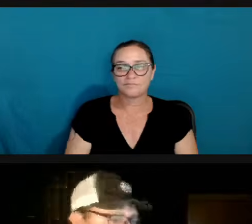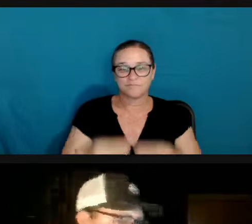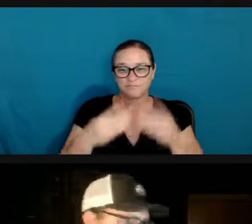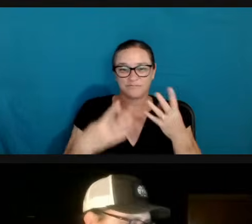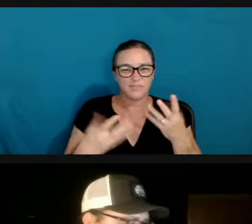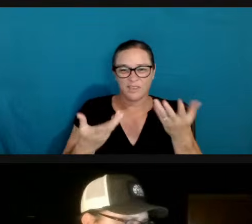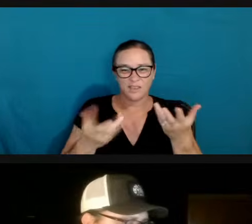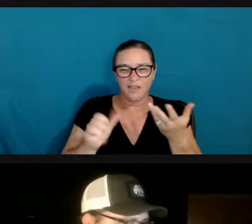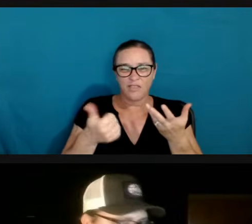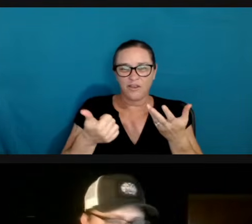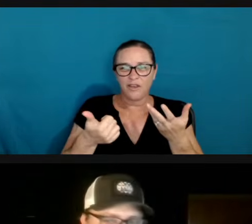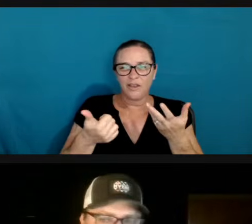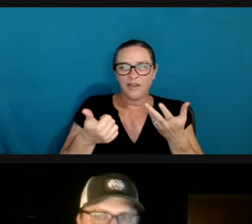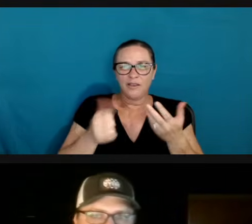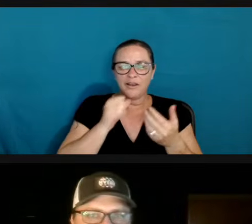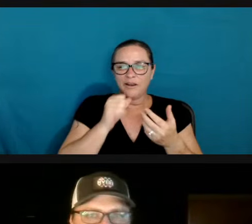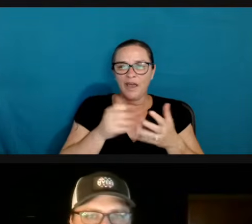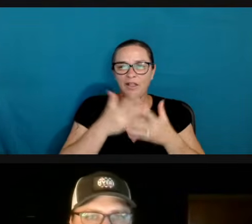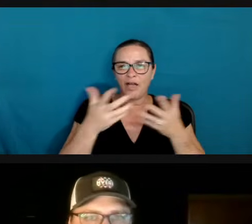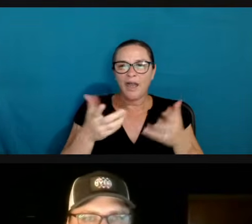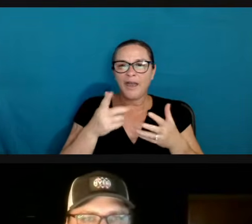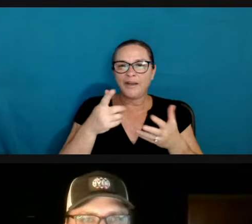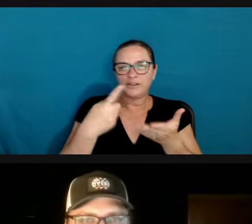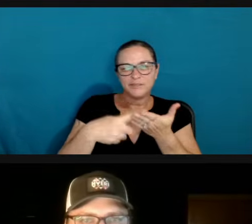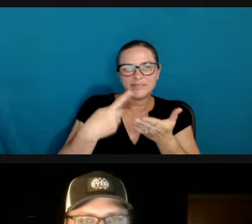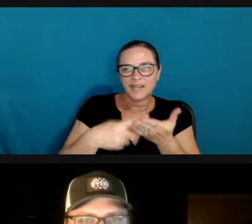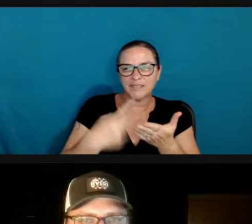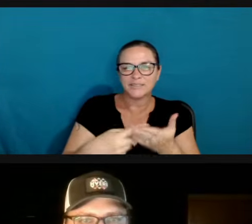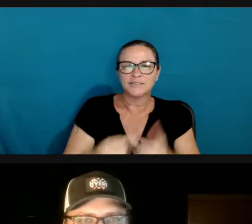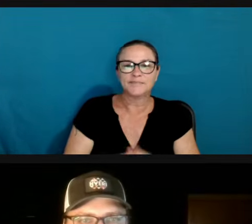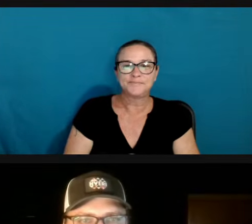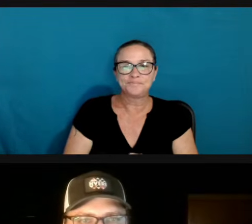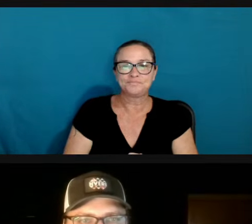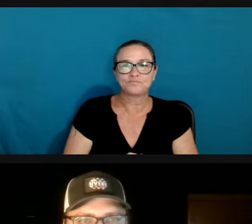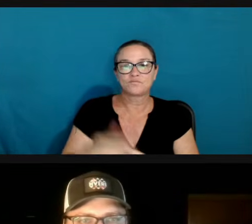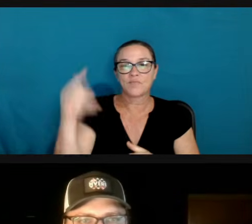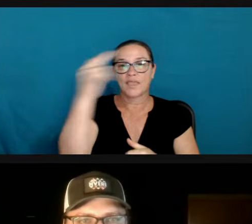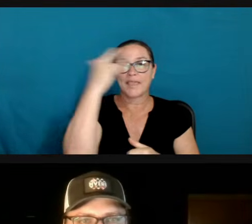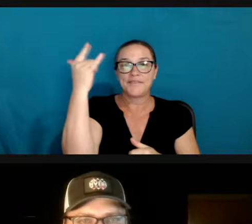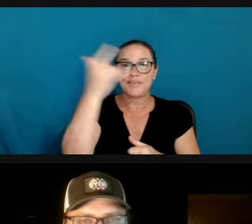to talk about in that update. Here's the aviation one.